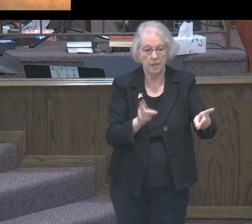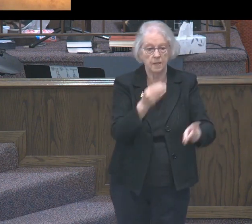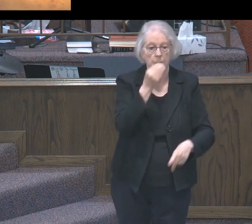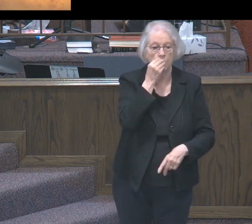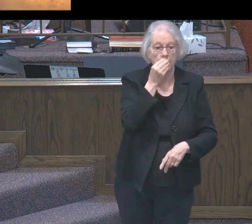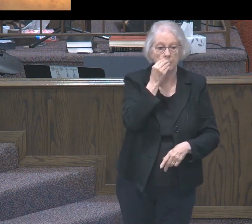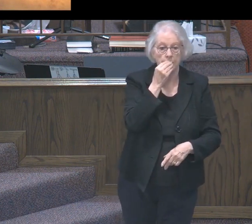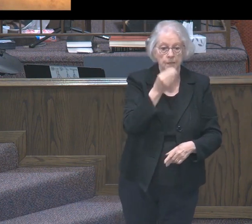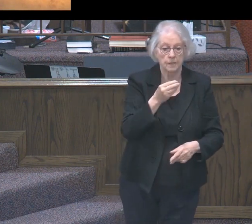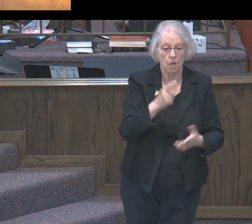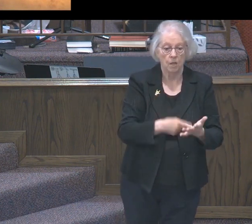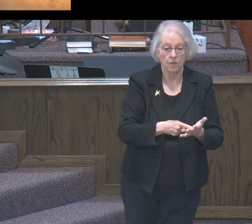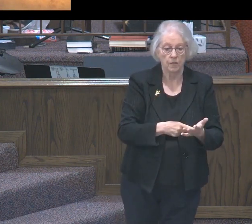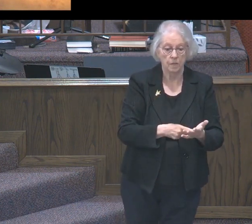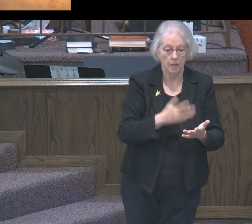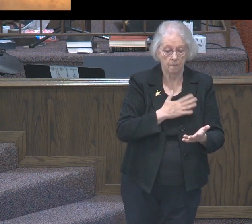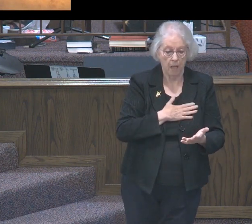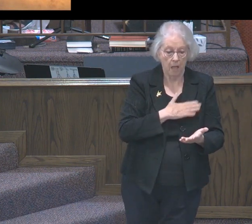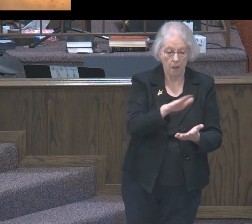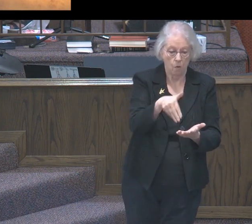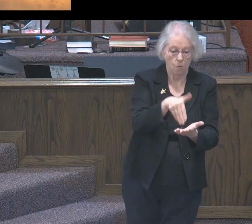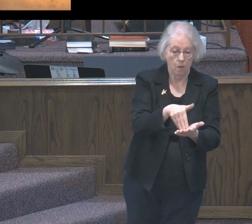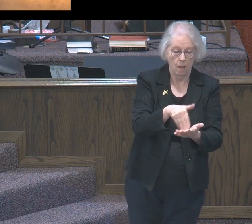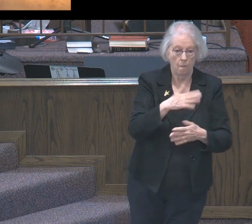eat. This is my body."